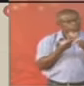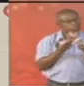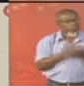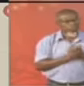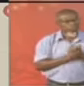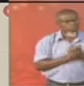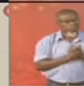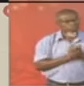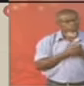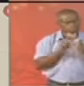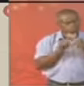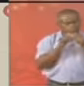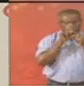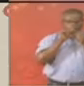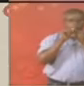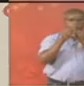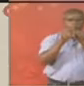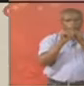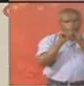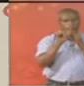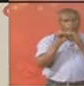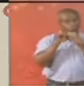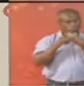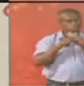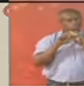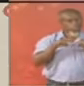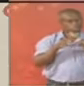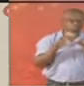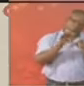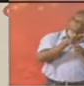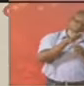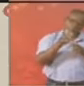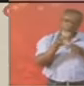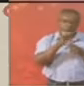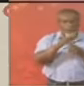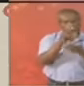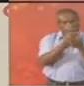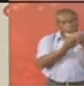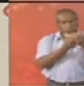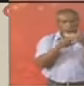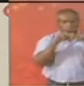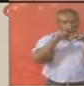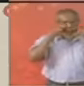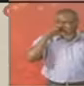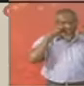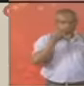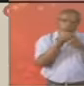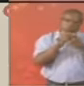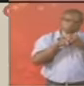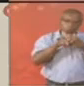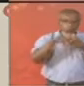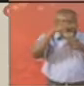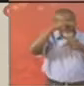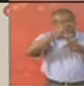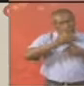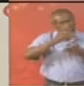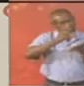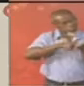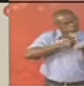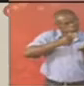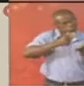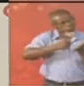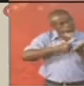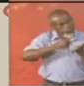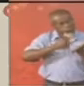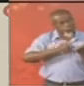expulsion of droplets. So we can look at alternating between use of the two, or just ensuring that one or other is